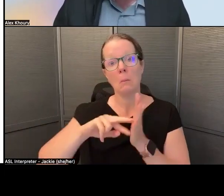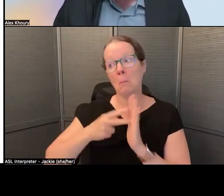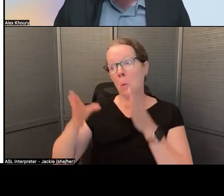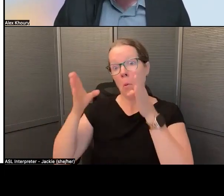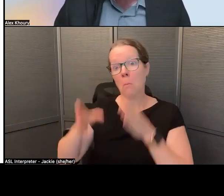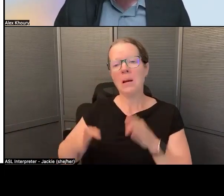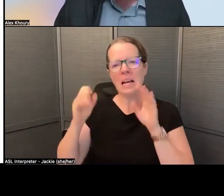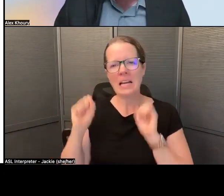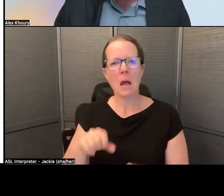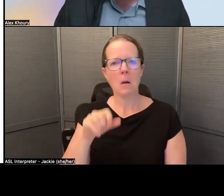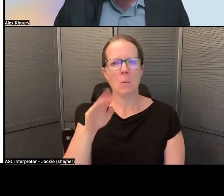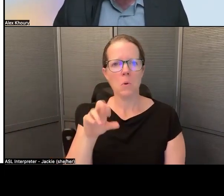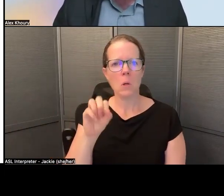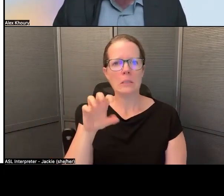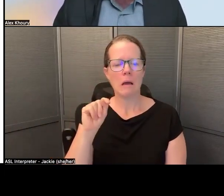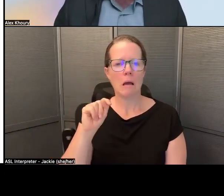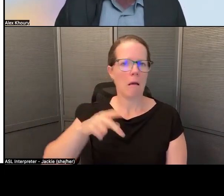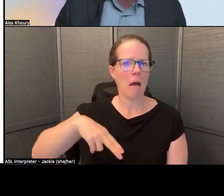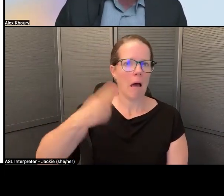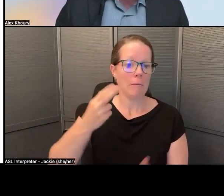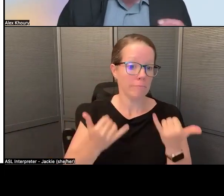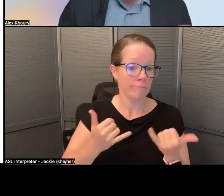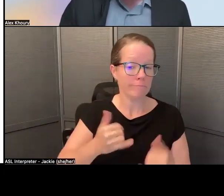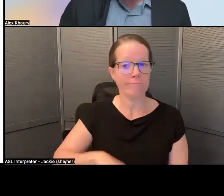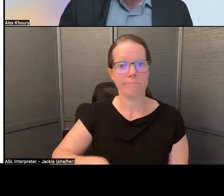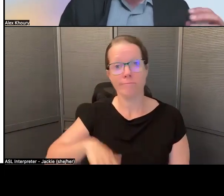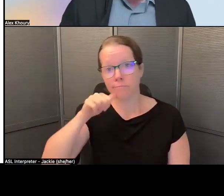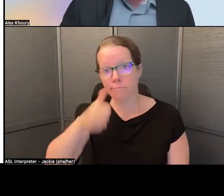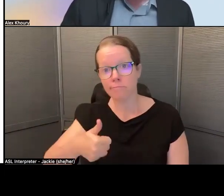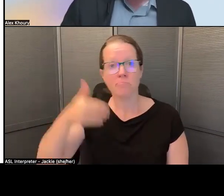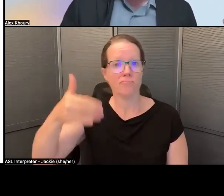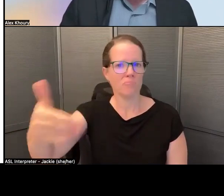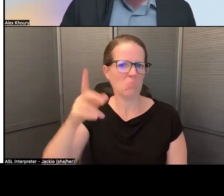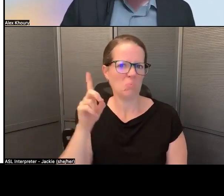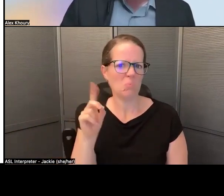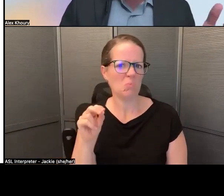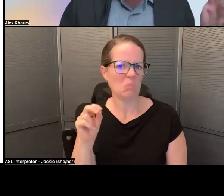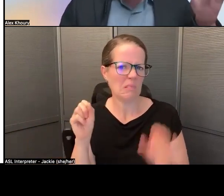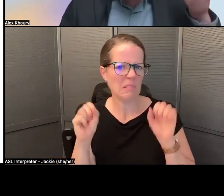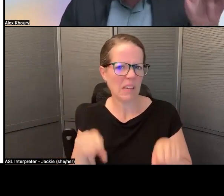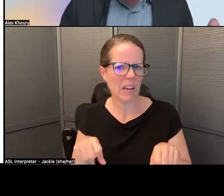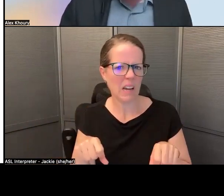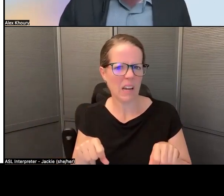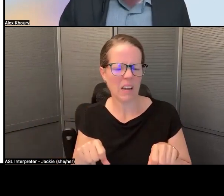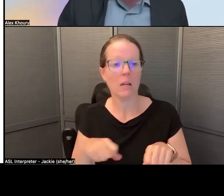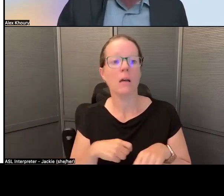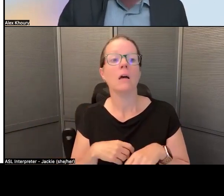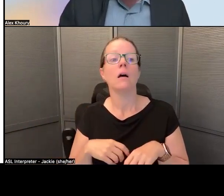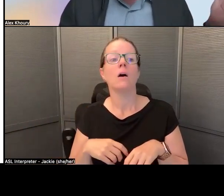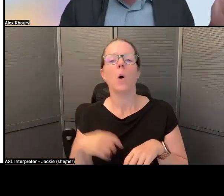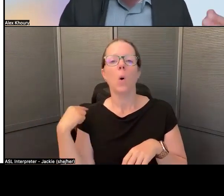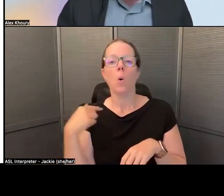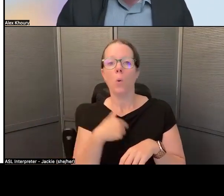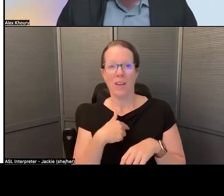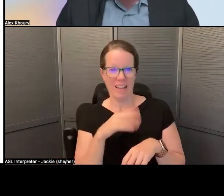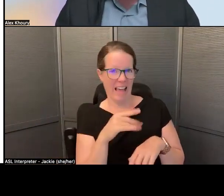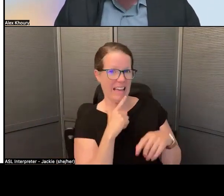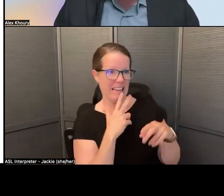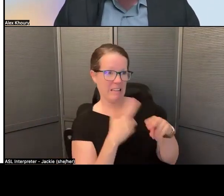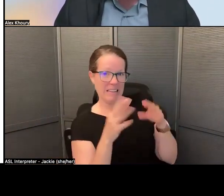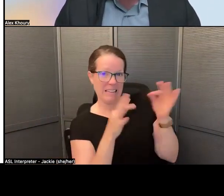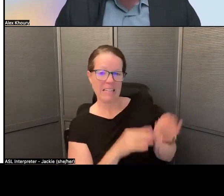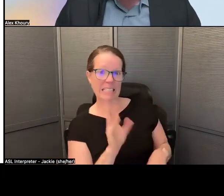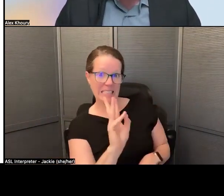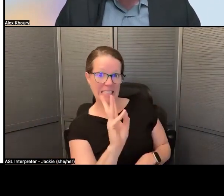times a Brosset score was recorded, and it was at 3 or higher out of 6. We just drew a line there and said how many times